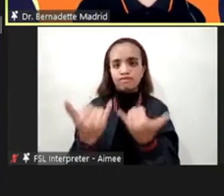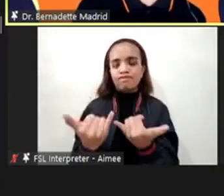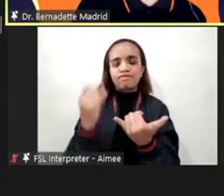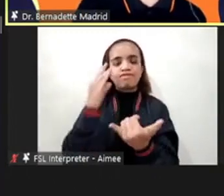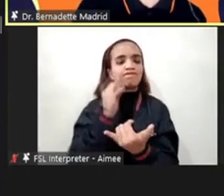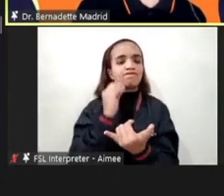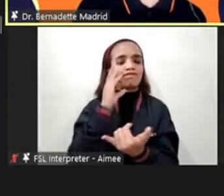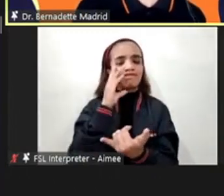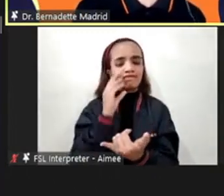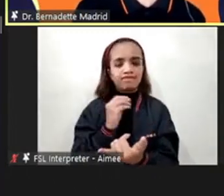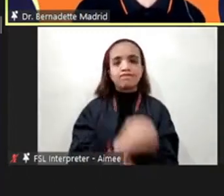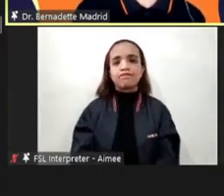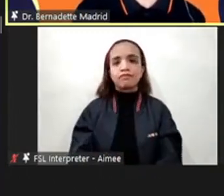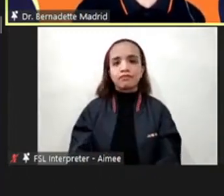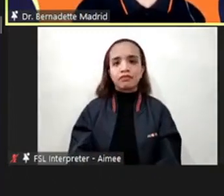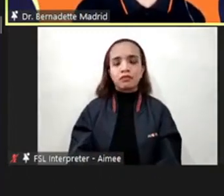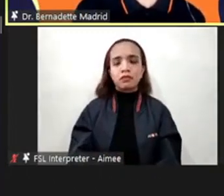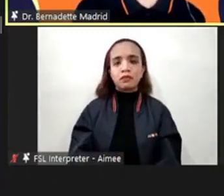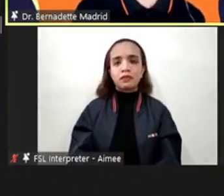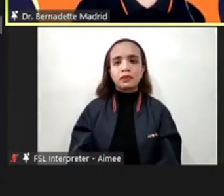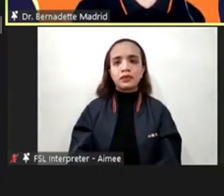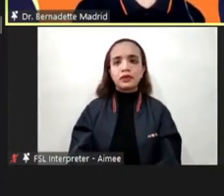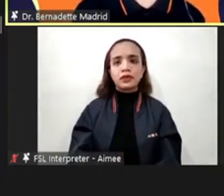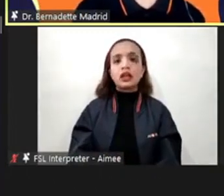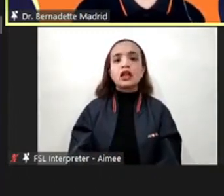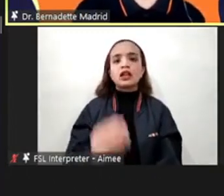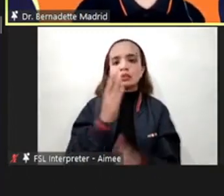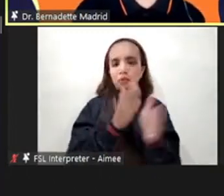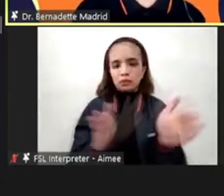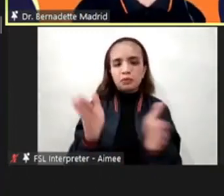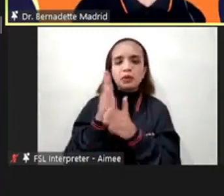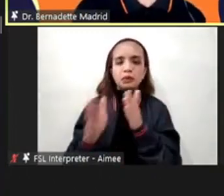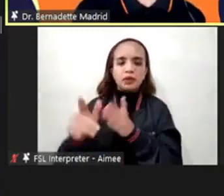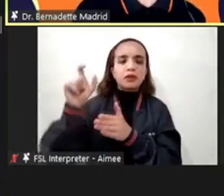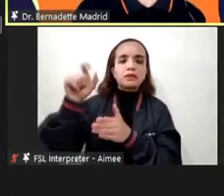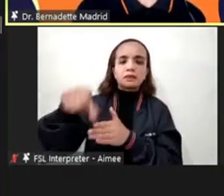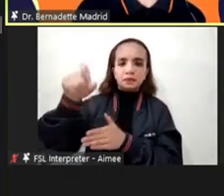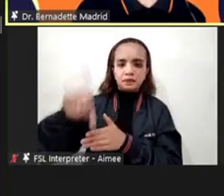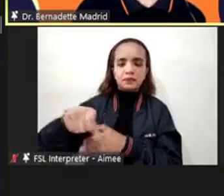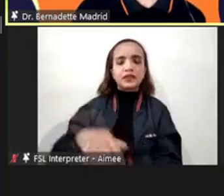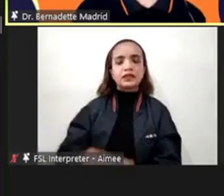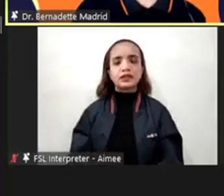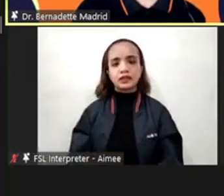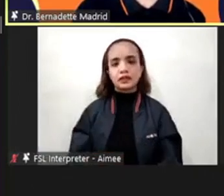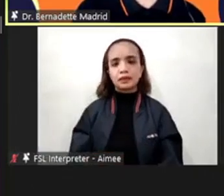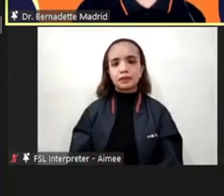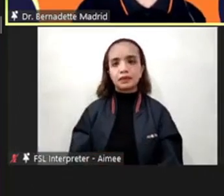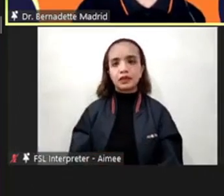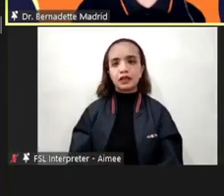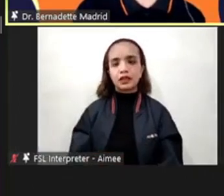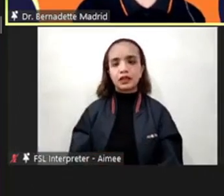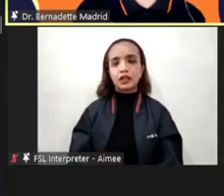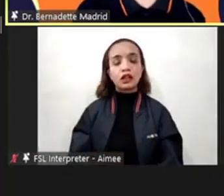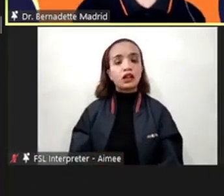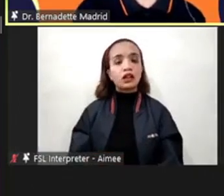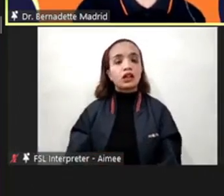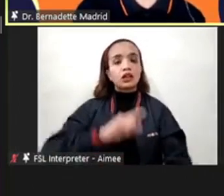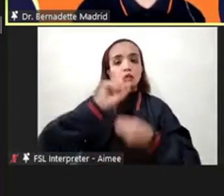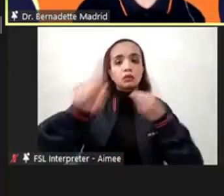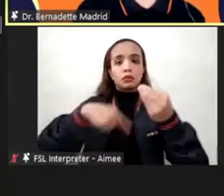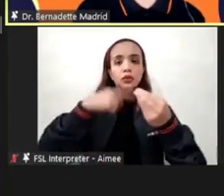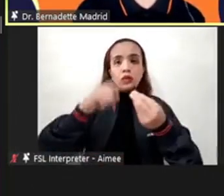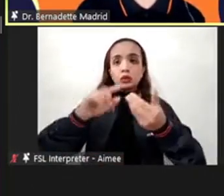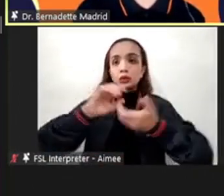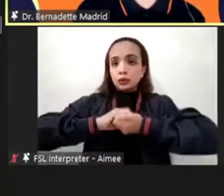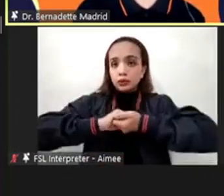why you have to prepare for it. You have to be proactive. And when it comes to partnerships, you'll